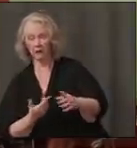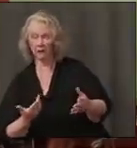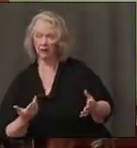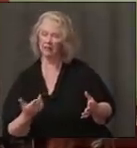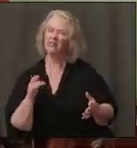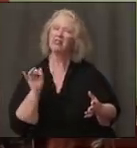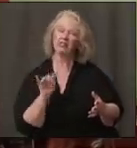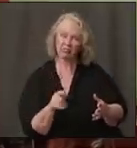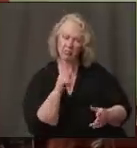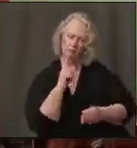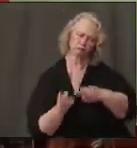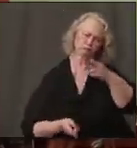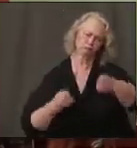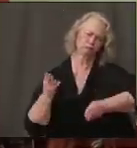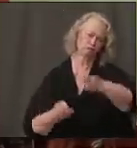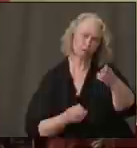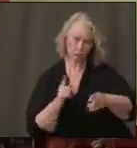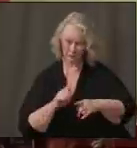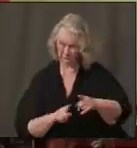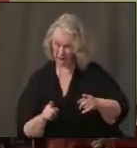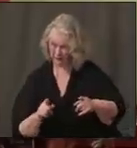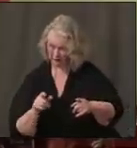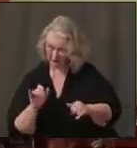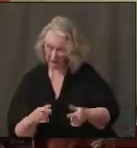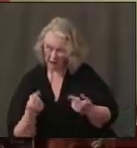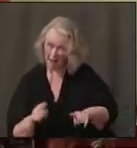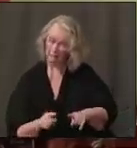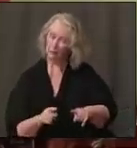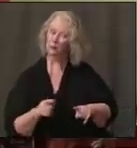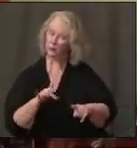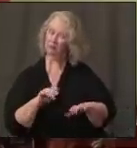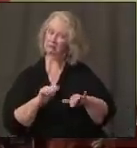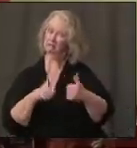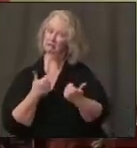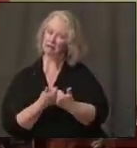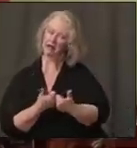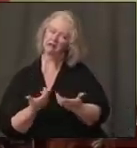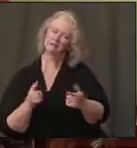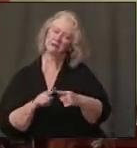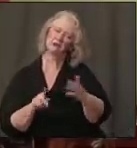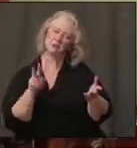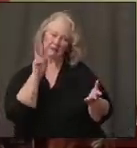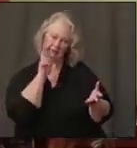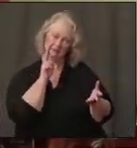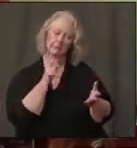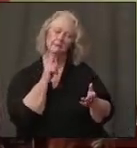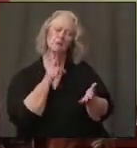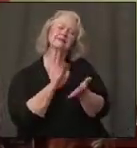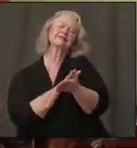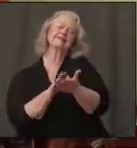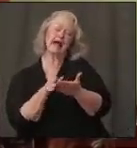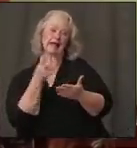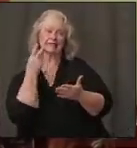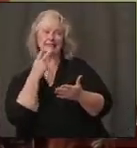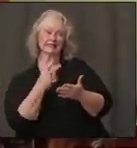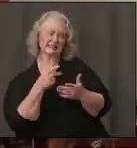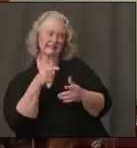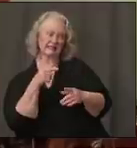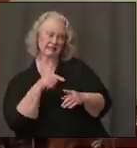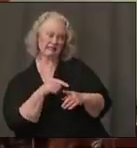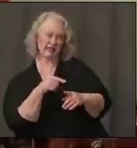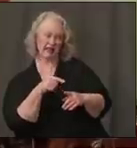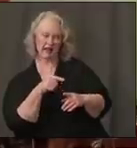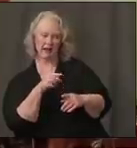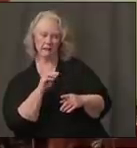even that has big challenges behind it. But it was nice to see the Moderna announcement, but that